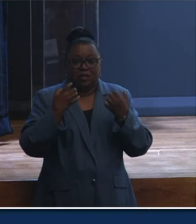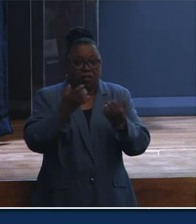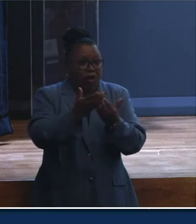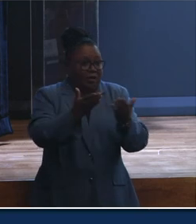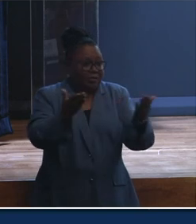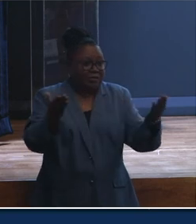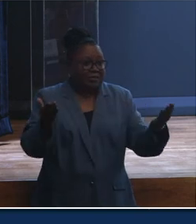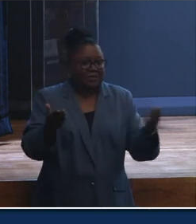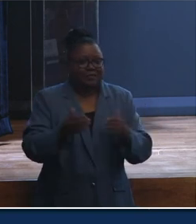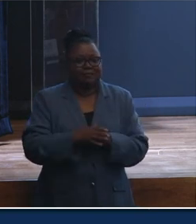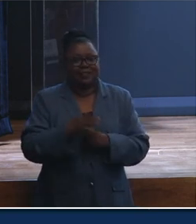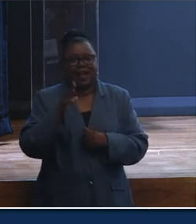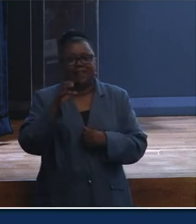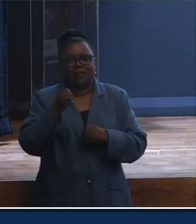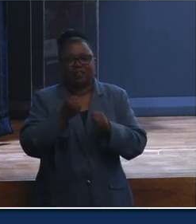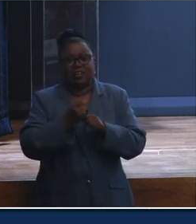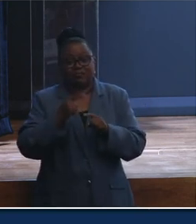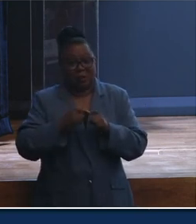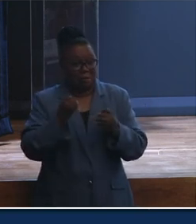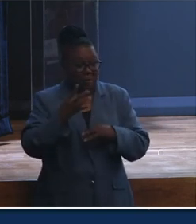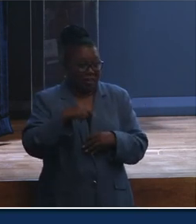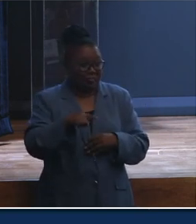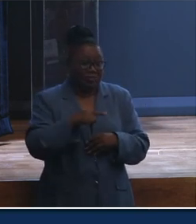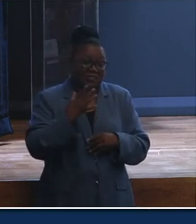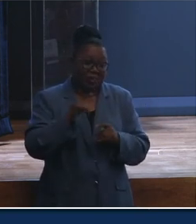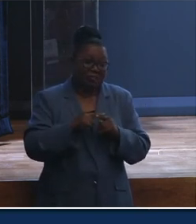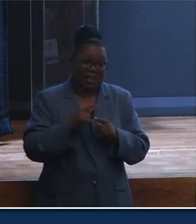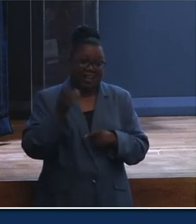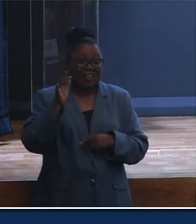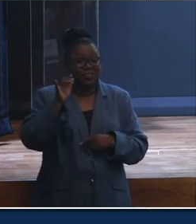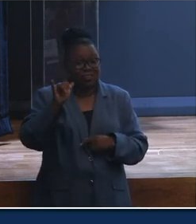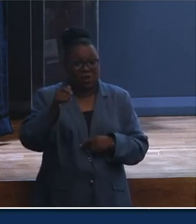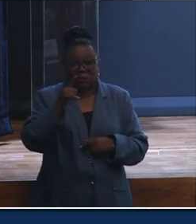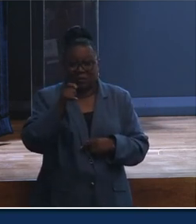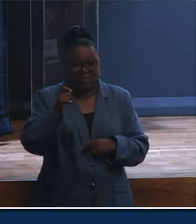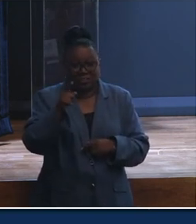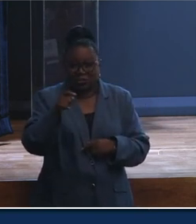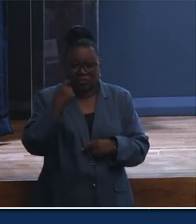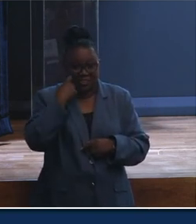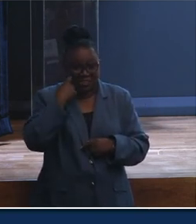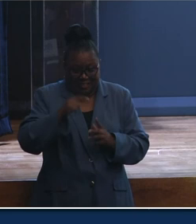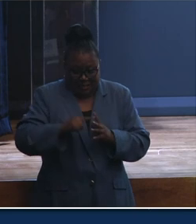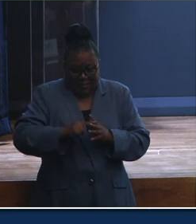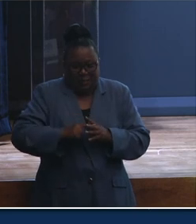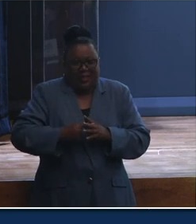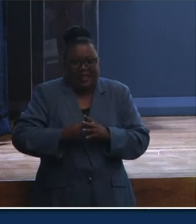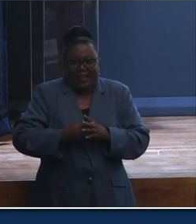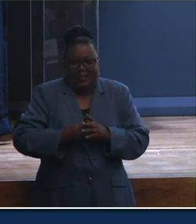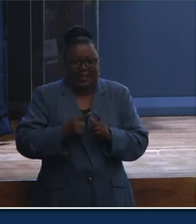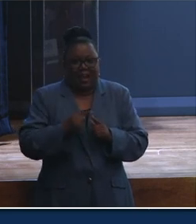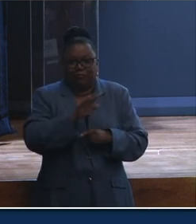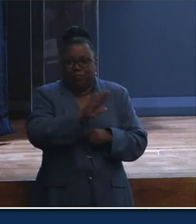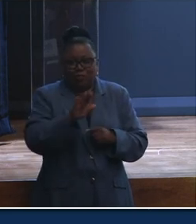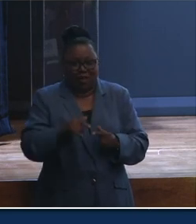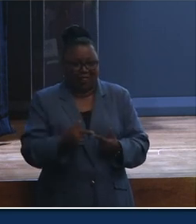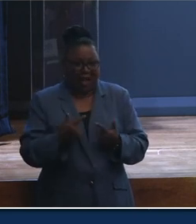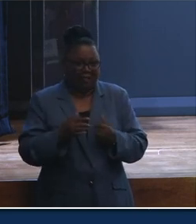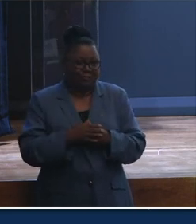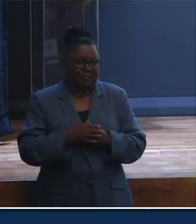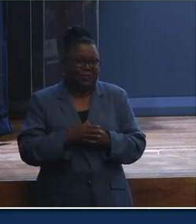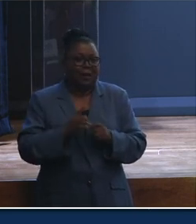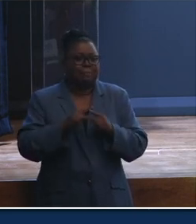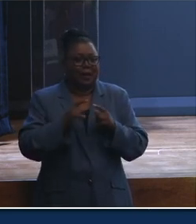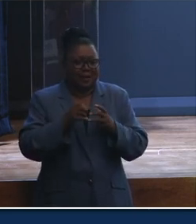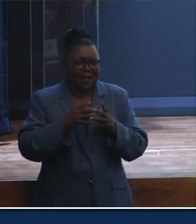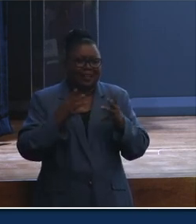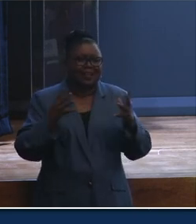audience, 50 years for many of you seems like an eternity because you're just at the beginning of your life. But